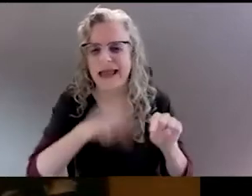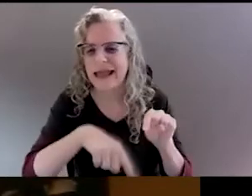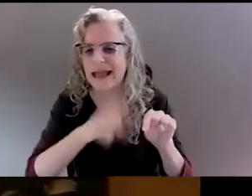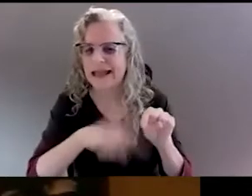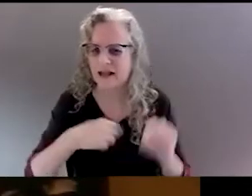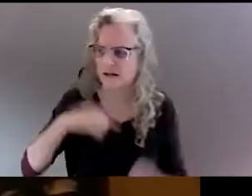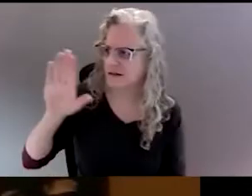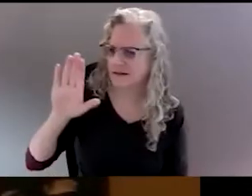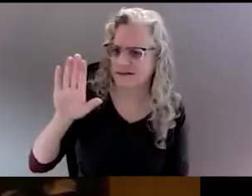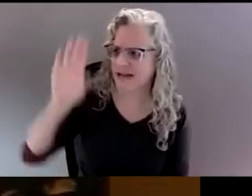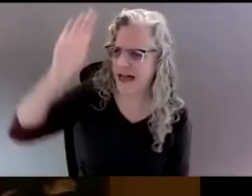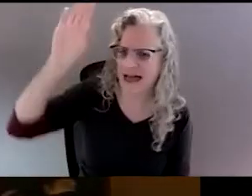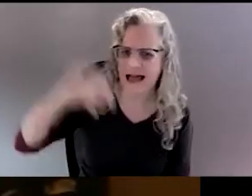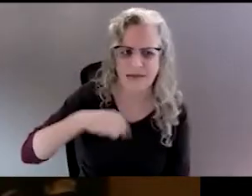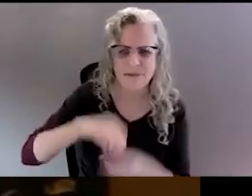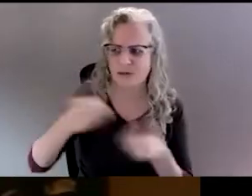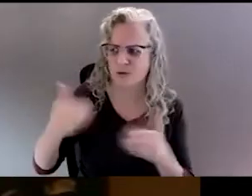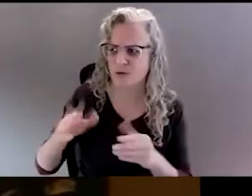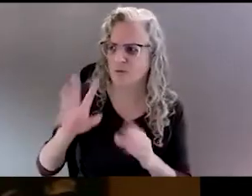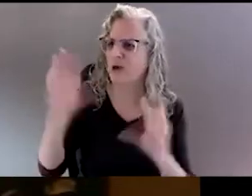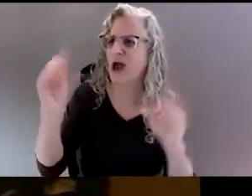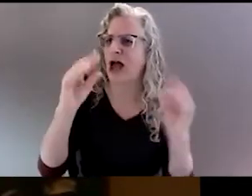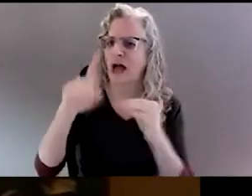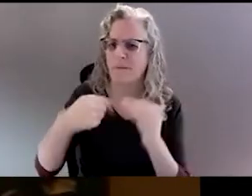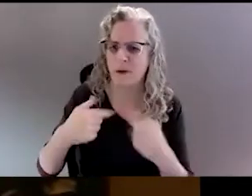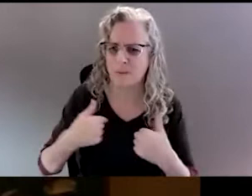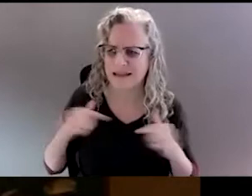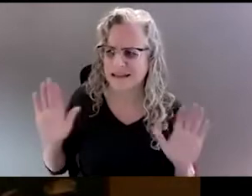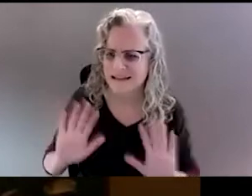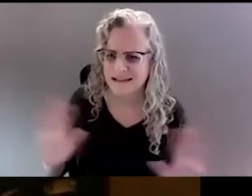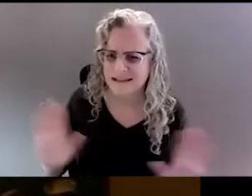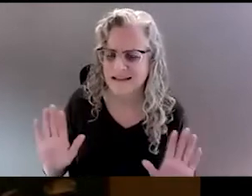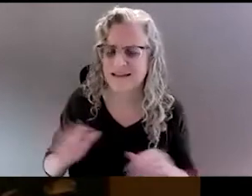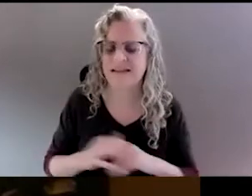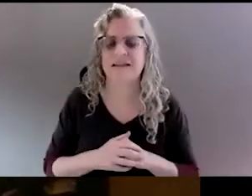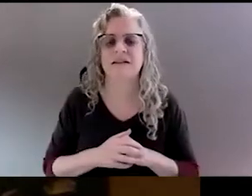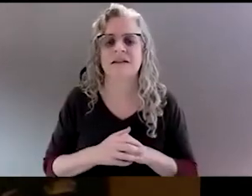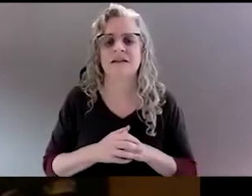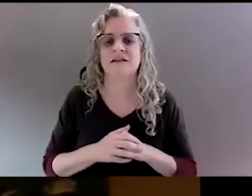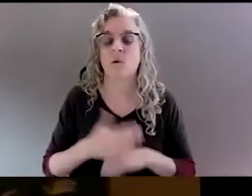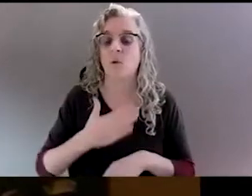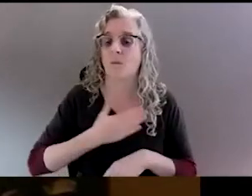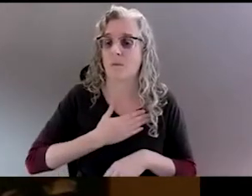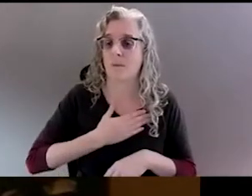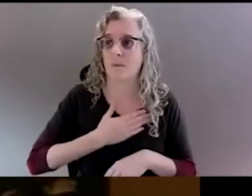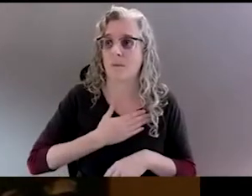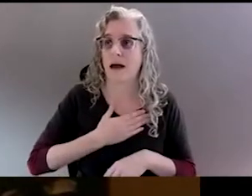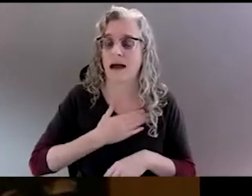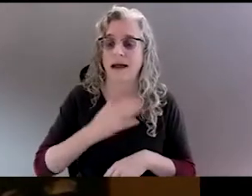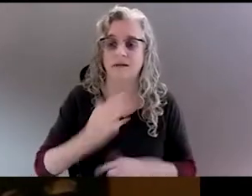And often my lived experience and the level of ways that I can think